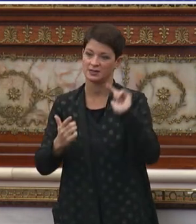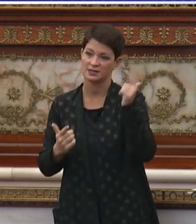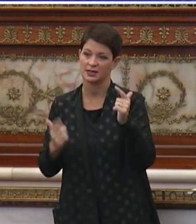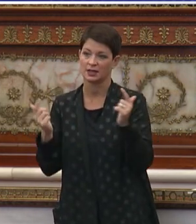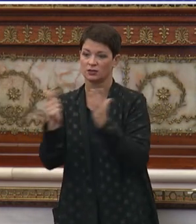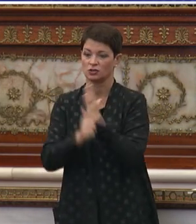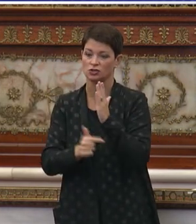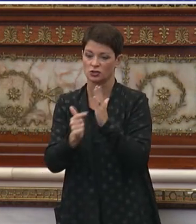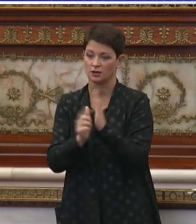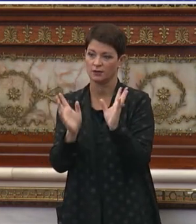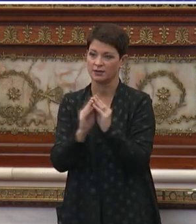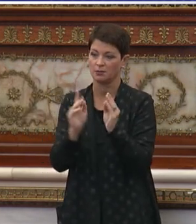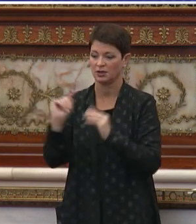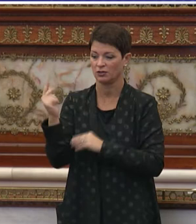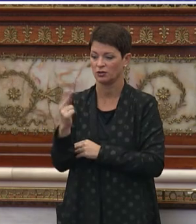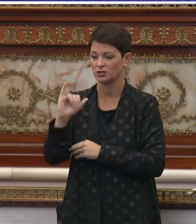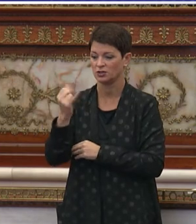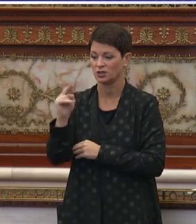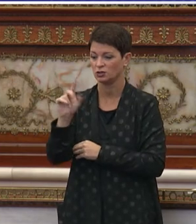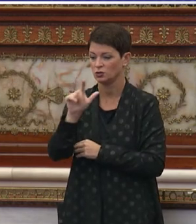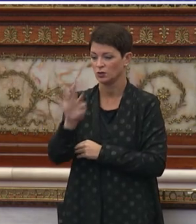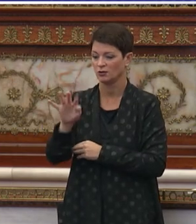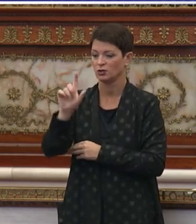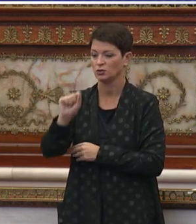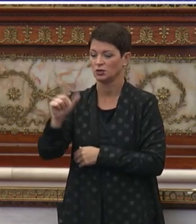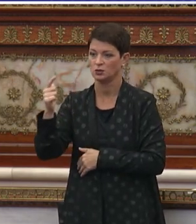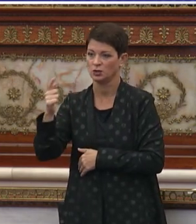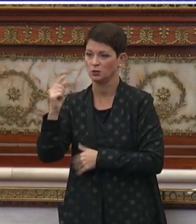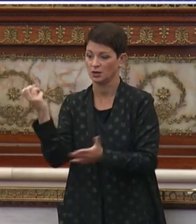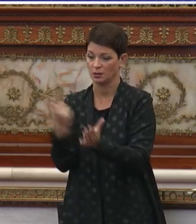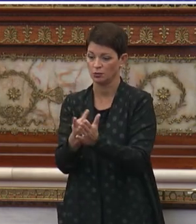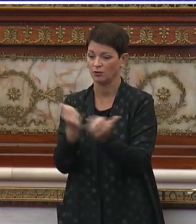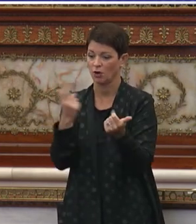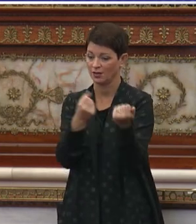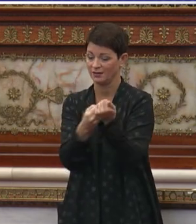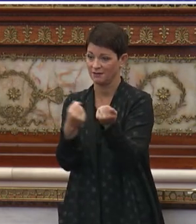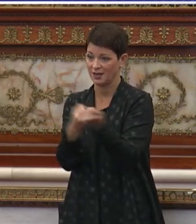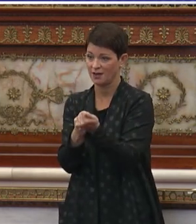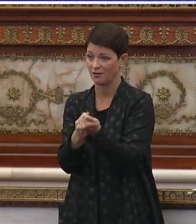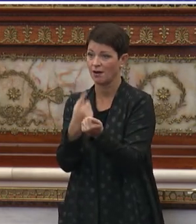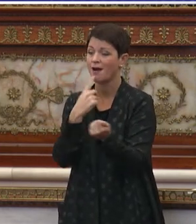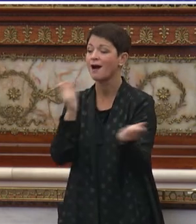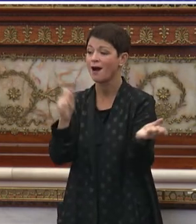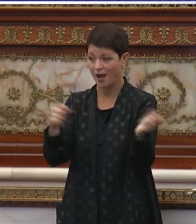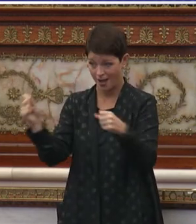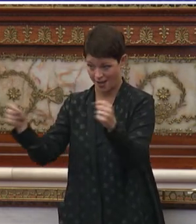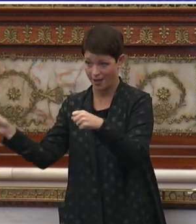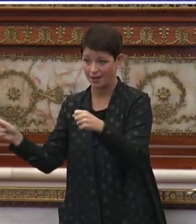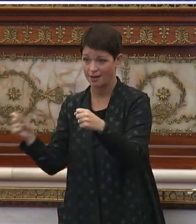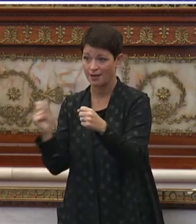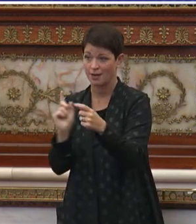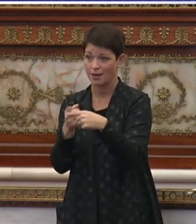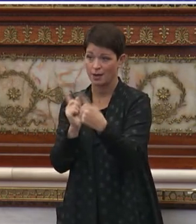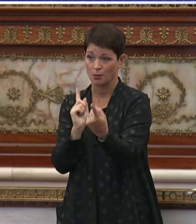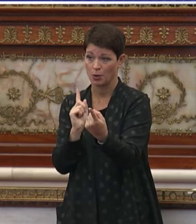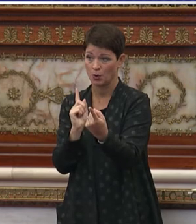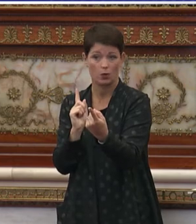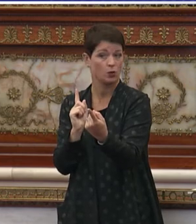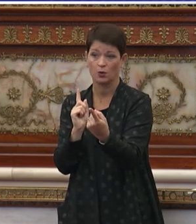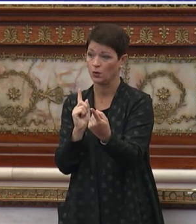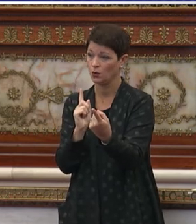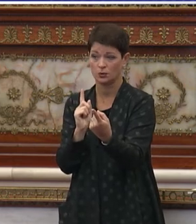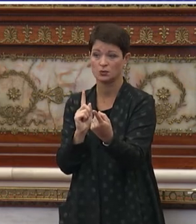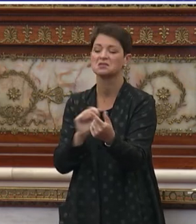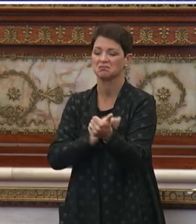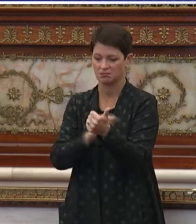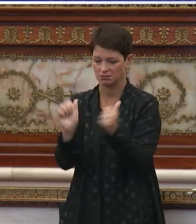that the Journal of the Meeting of Thursday, June 24th, 2021, stand approved. All in favor indicate by saying aye. Aye. Aye.